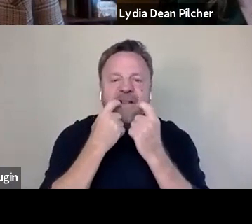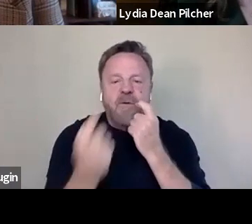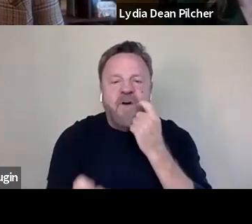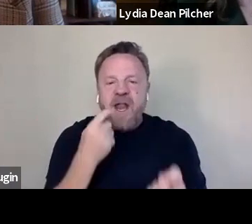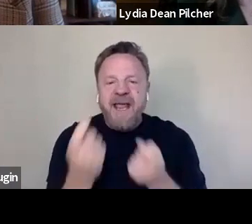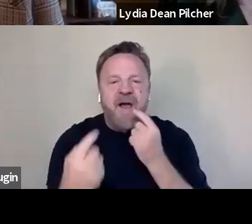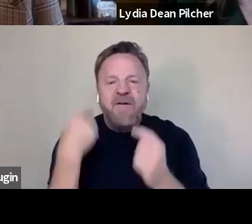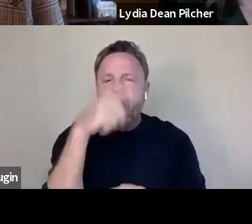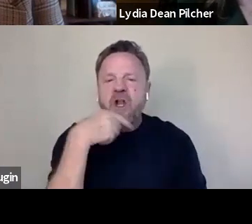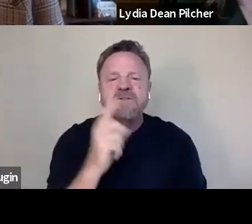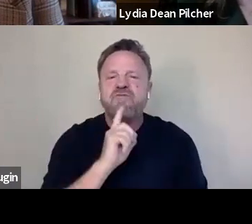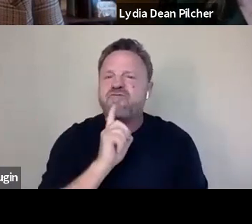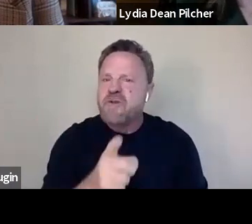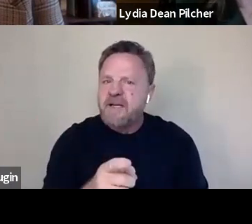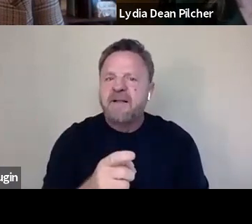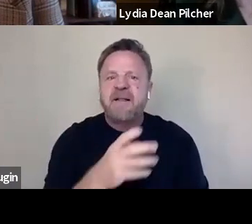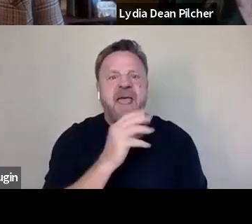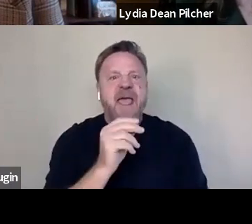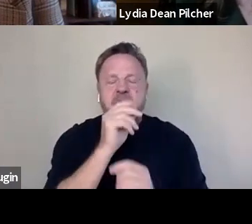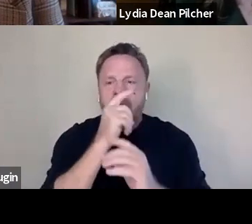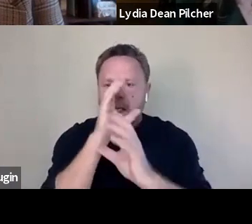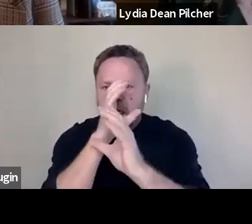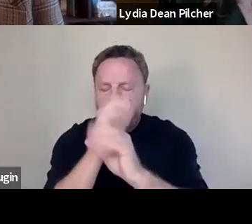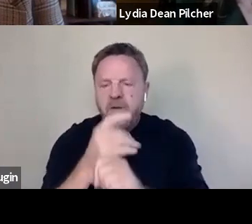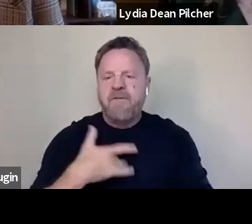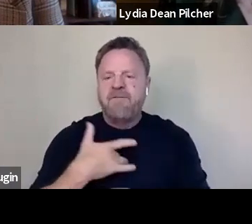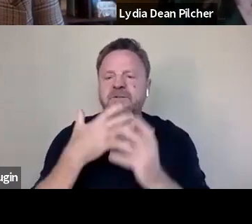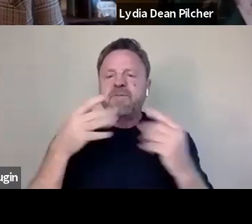so realistic and really drew us in to feel so much pain for Josephine.